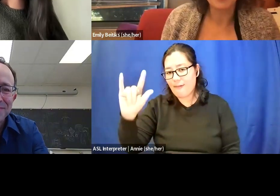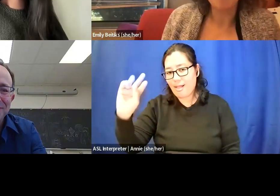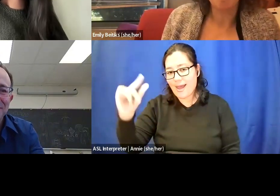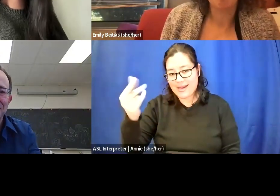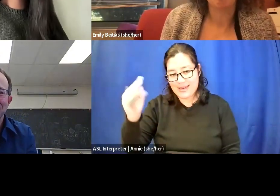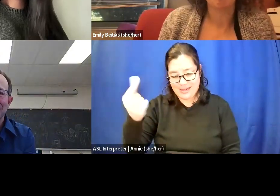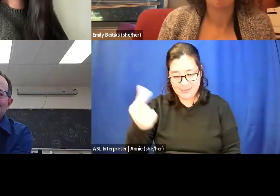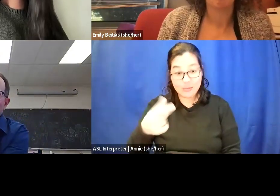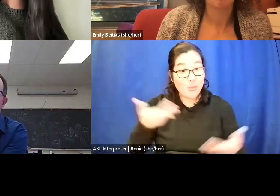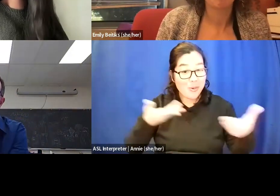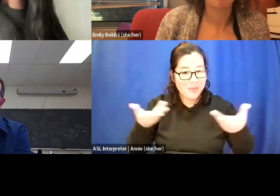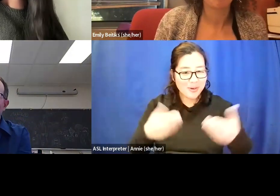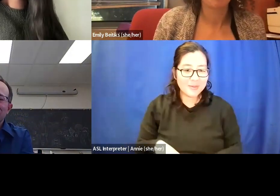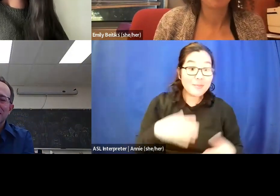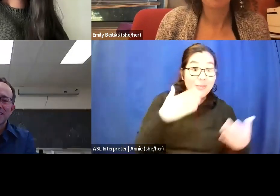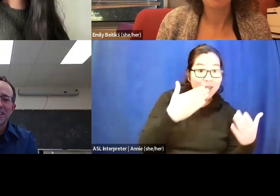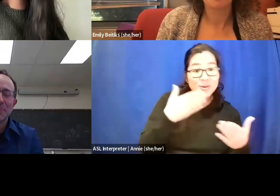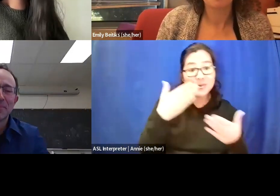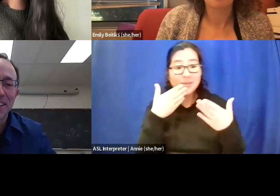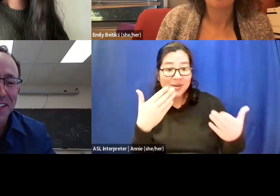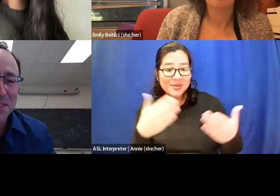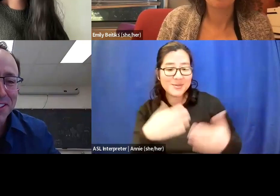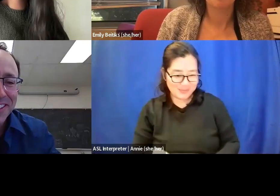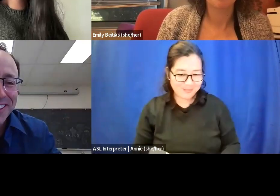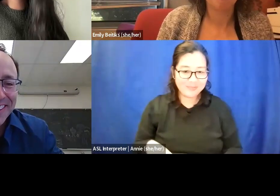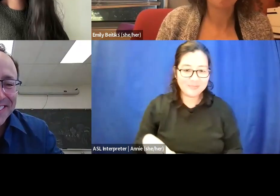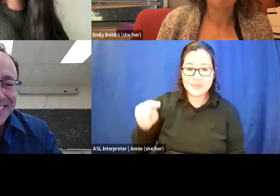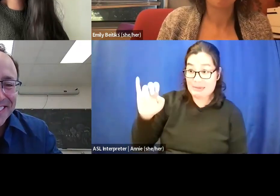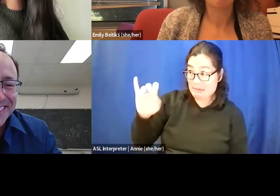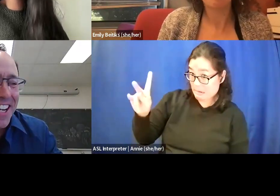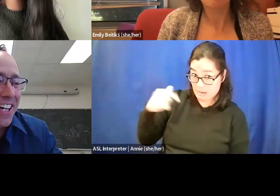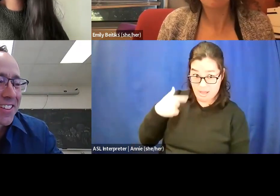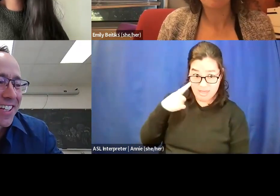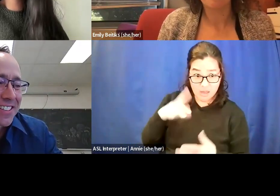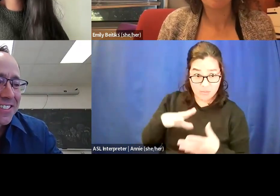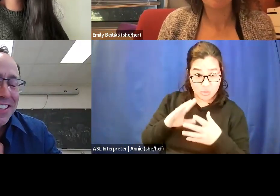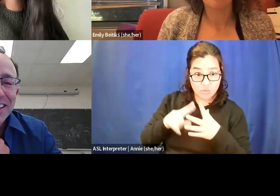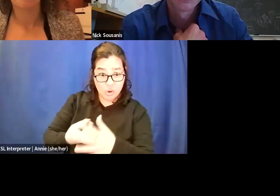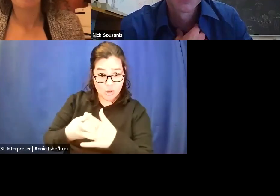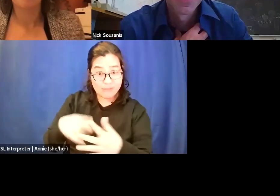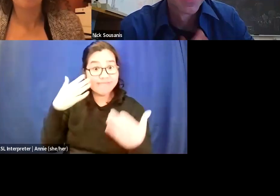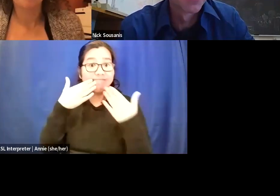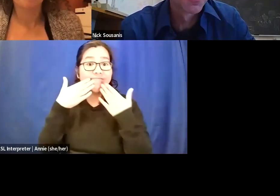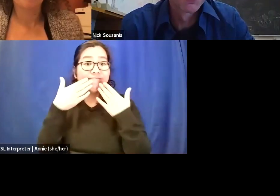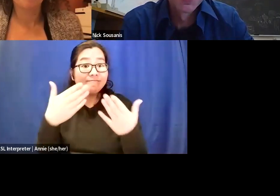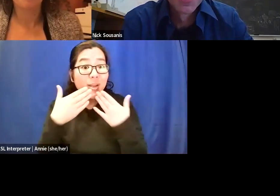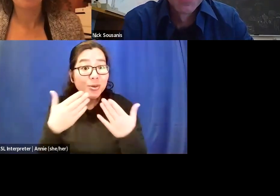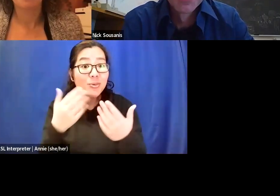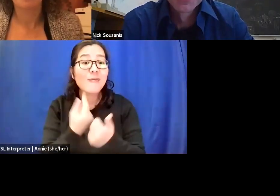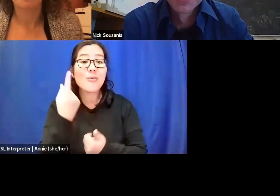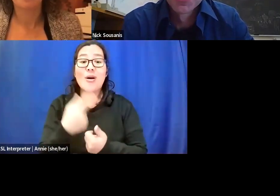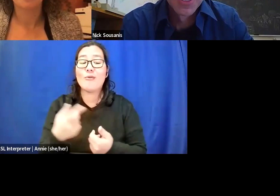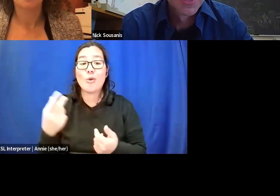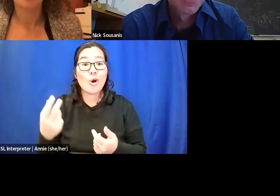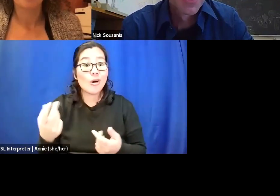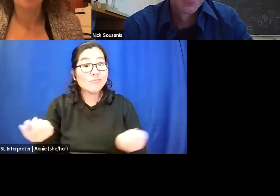Thank you, Shayna. Thank you, Shayna. I think I'm starting. Thank everyone for coming